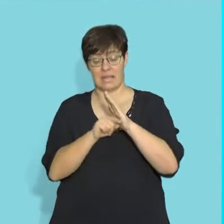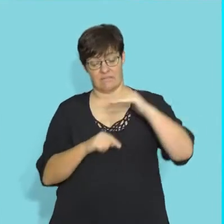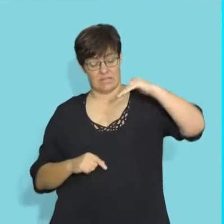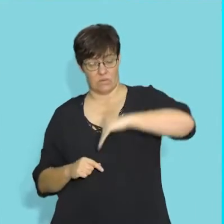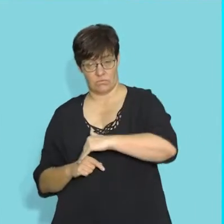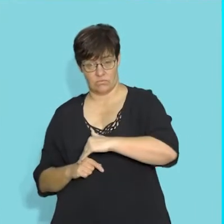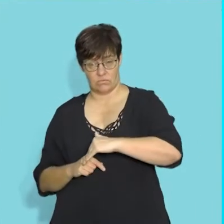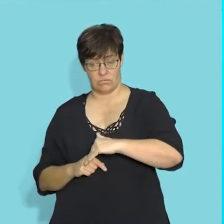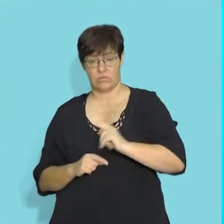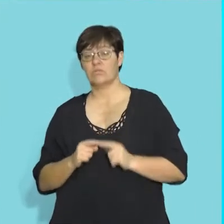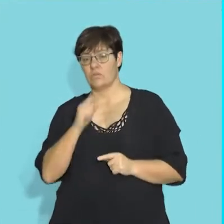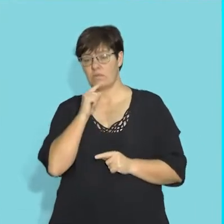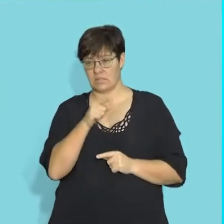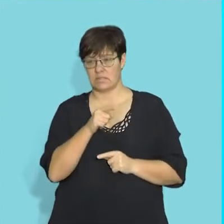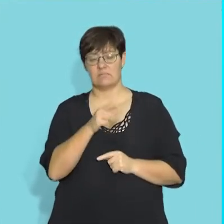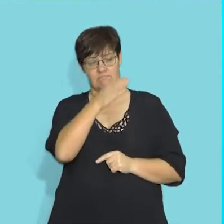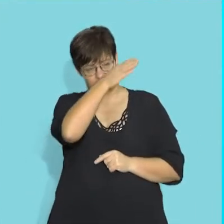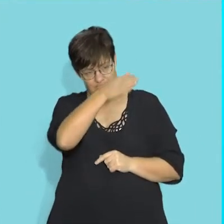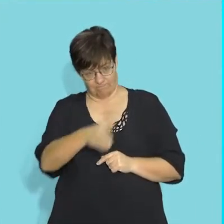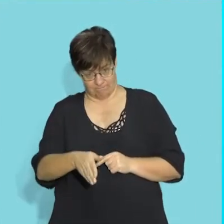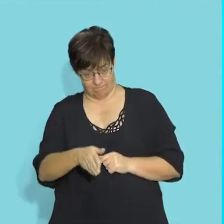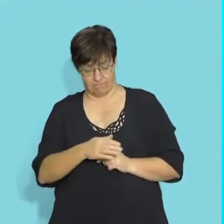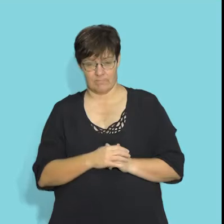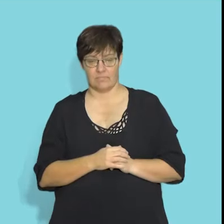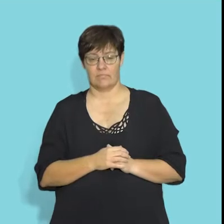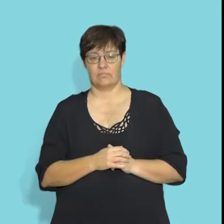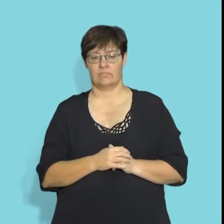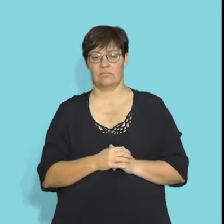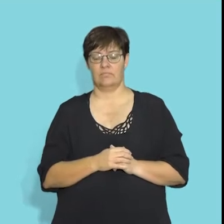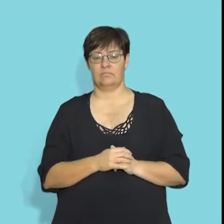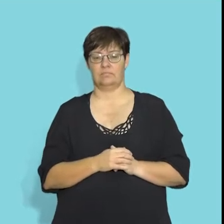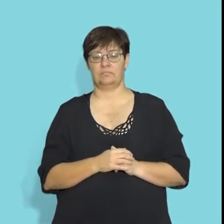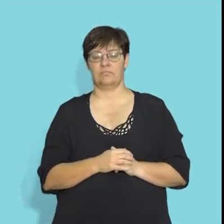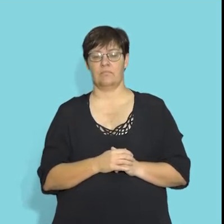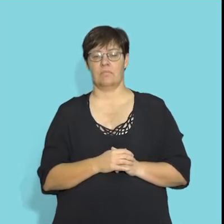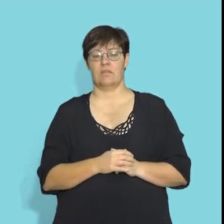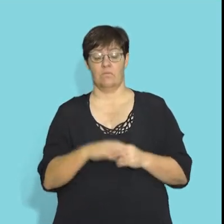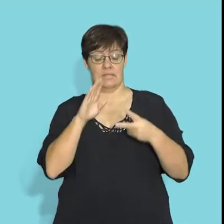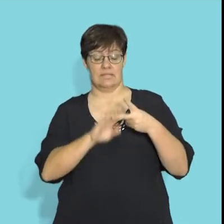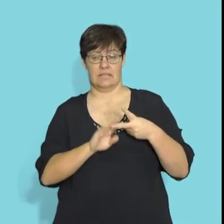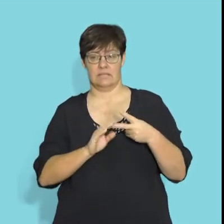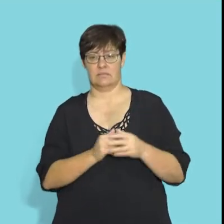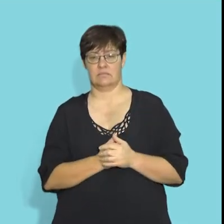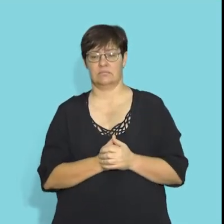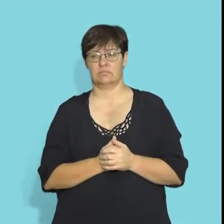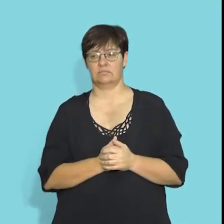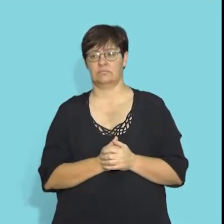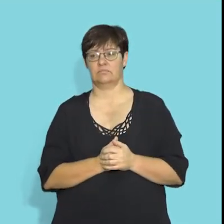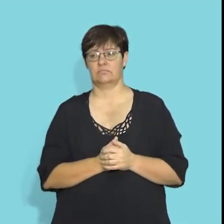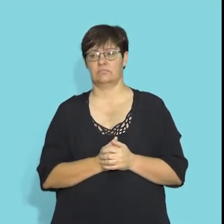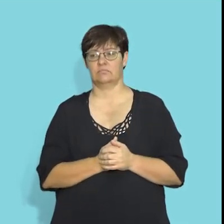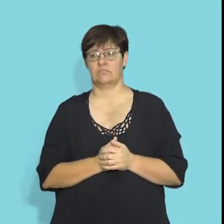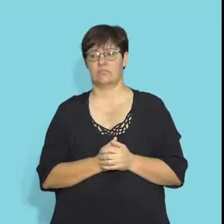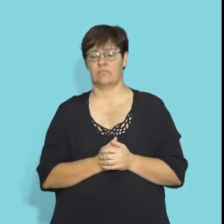down. So this is a line going down. Now, let's look at the gradient of the second one. I'm going to go the